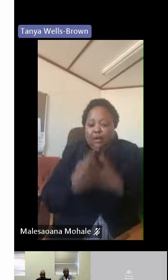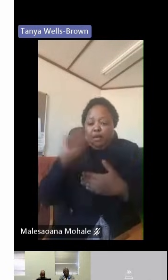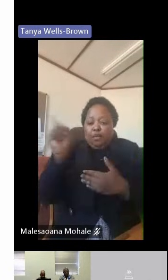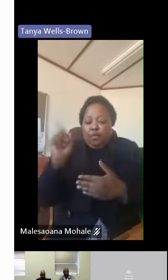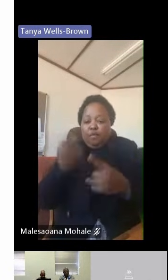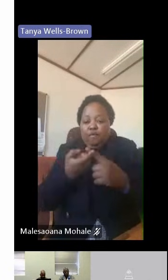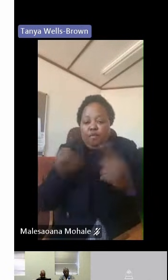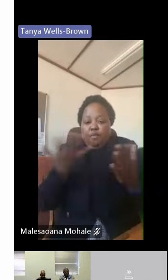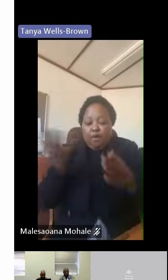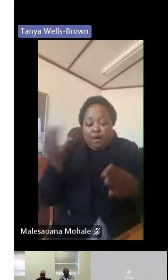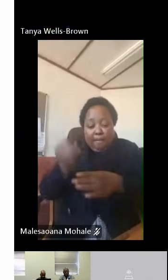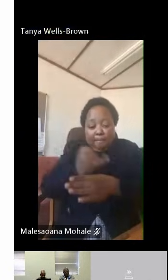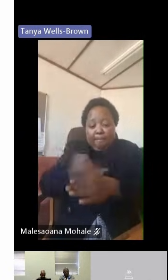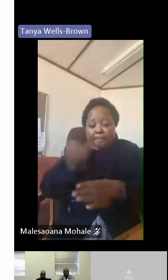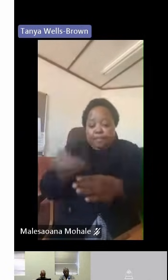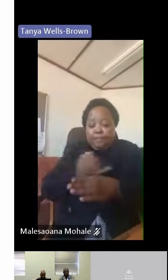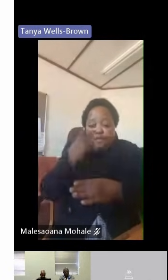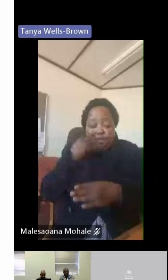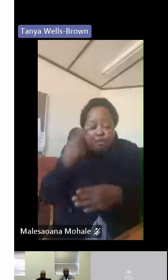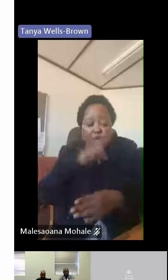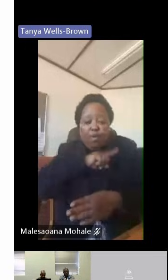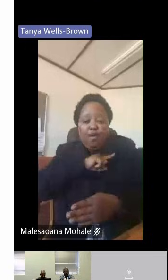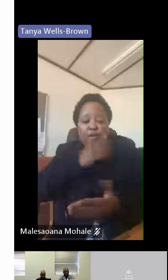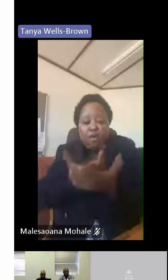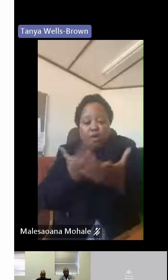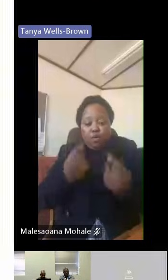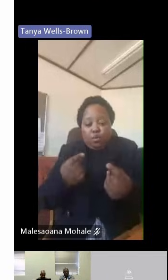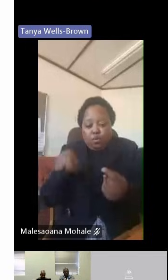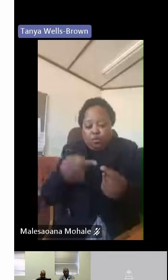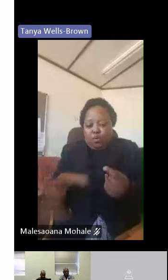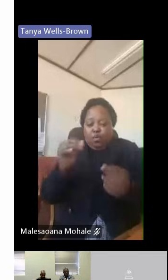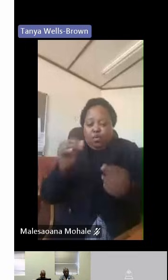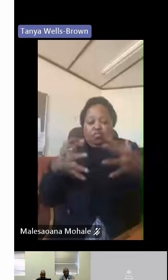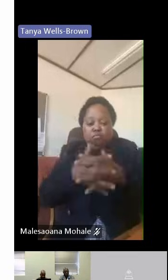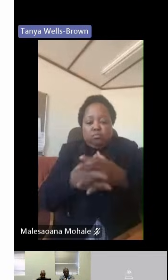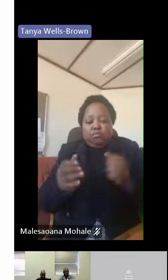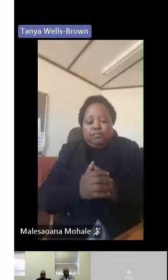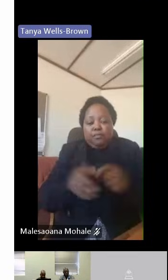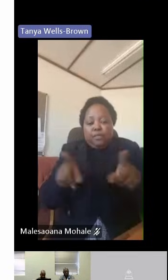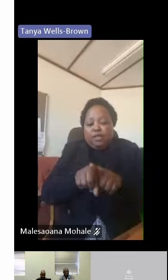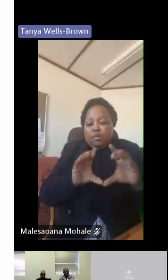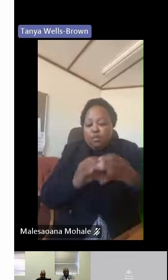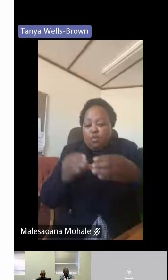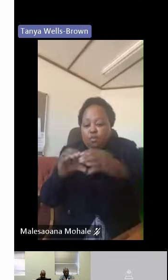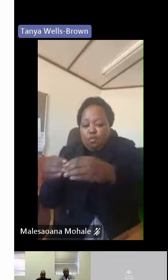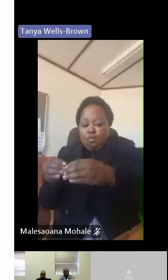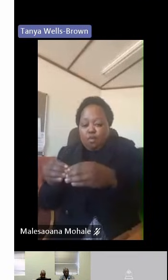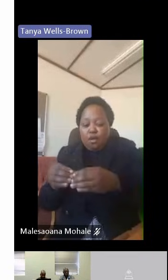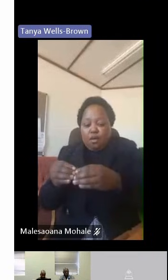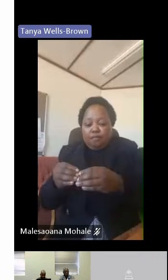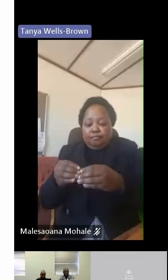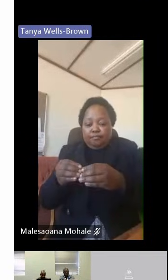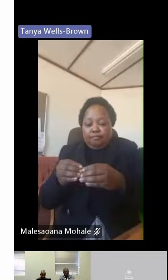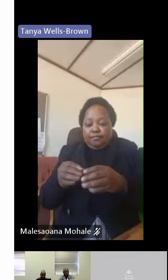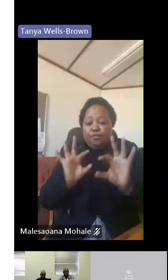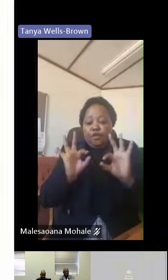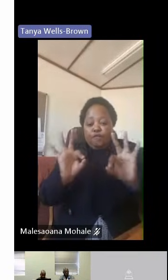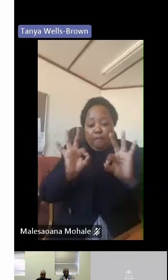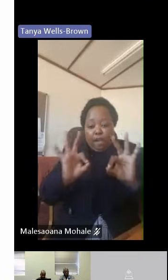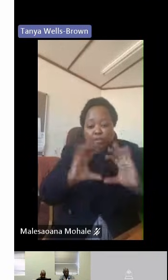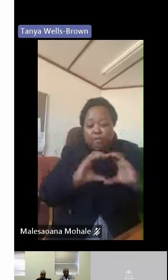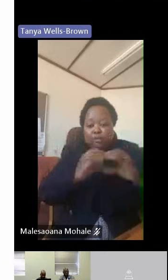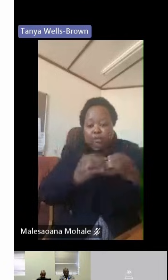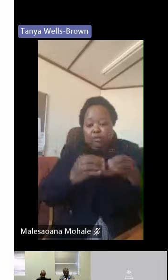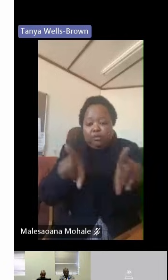and all the actors together. Sectoral mandates, so formal sectoral representation in every coordination